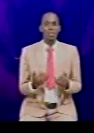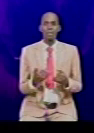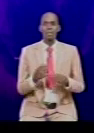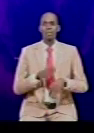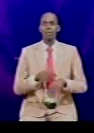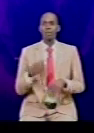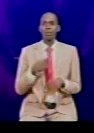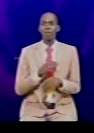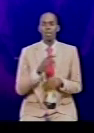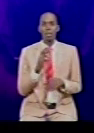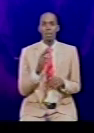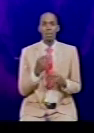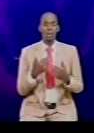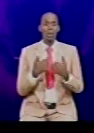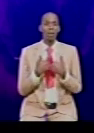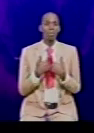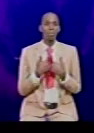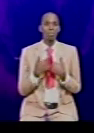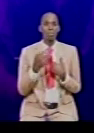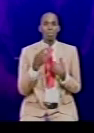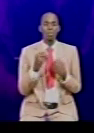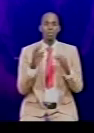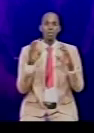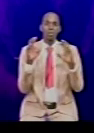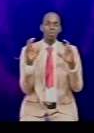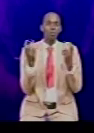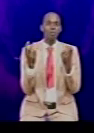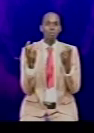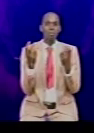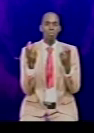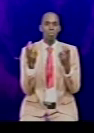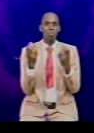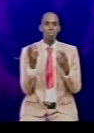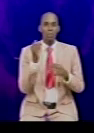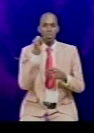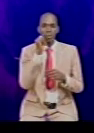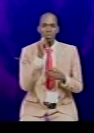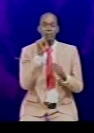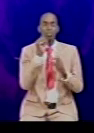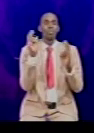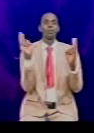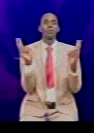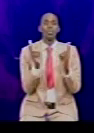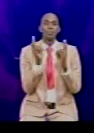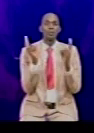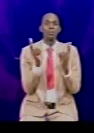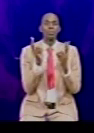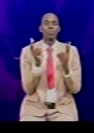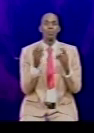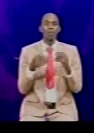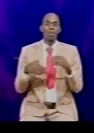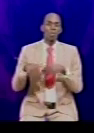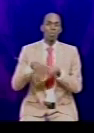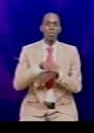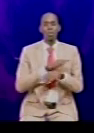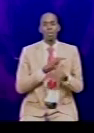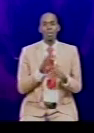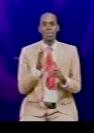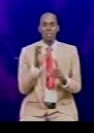have a topic, Daily Victory Over Besetting